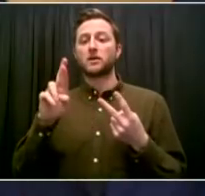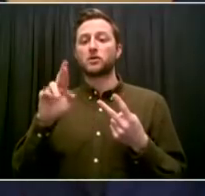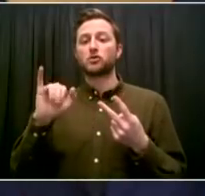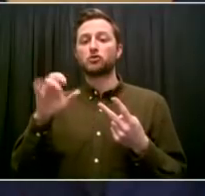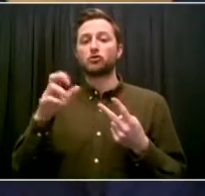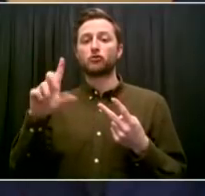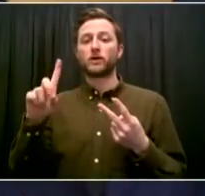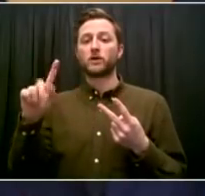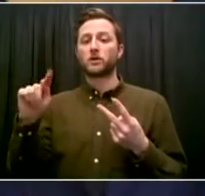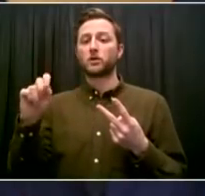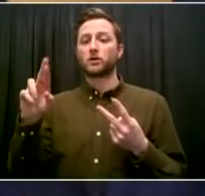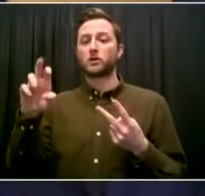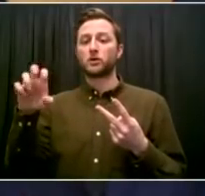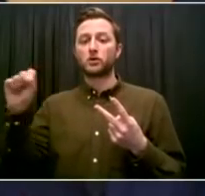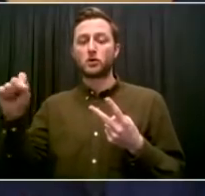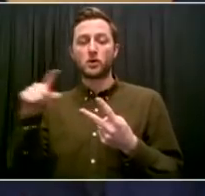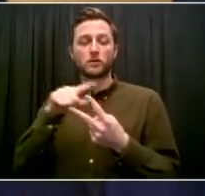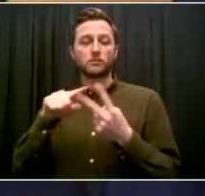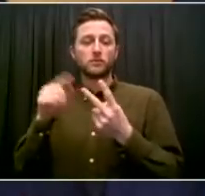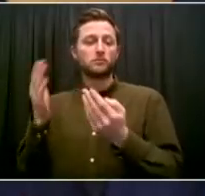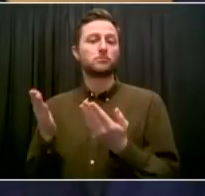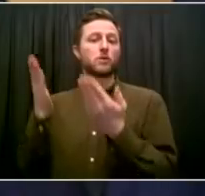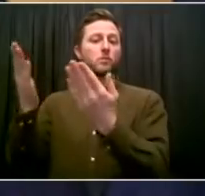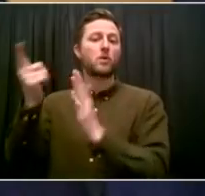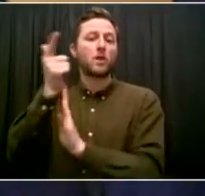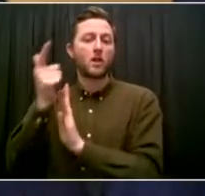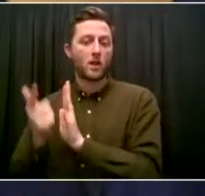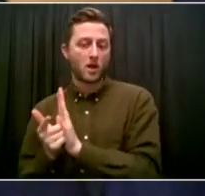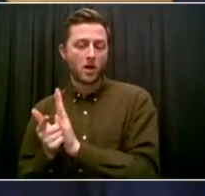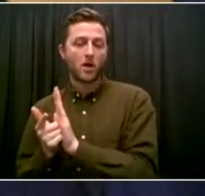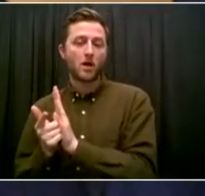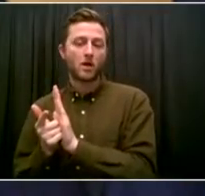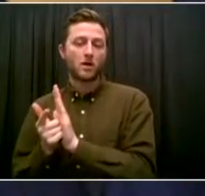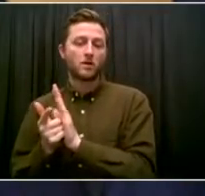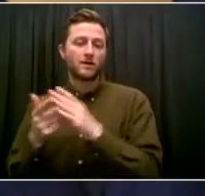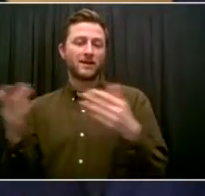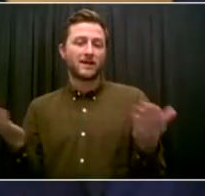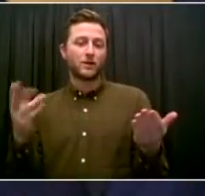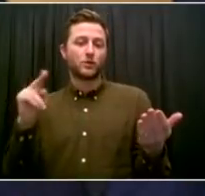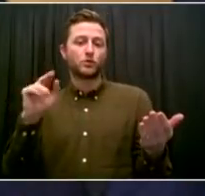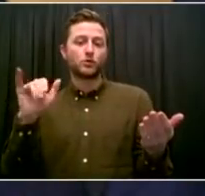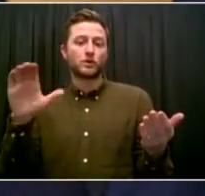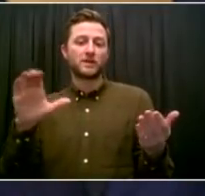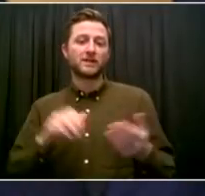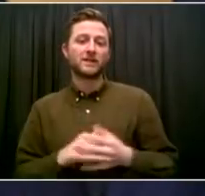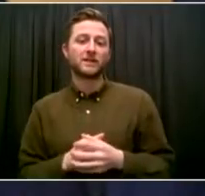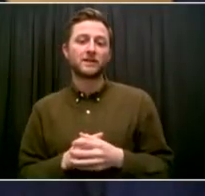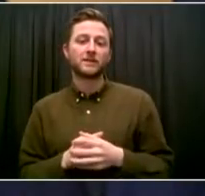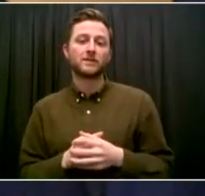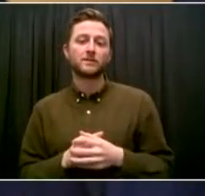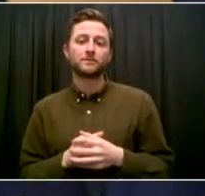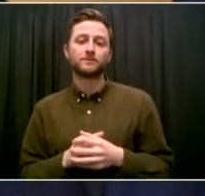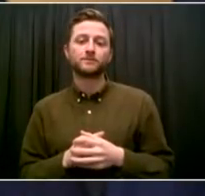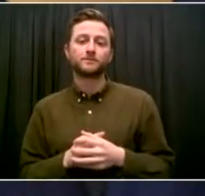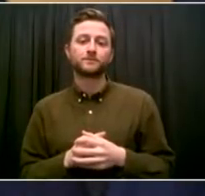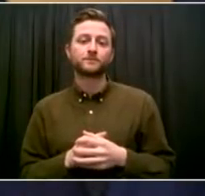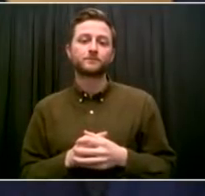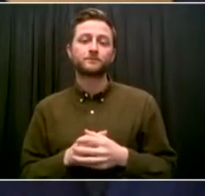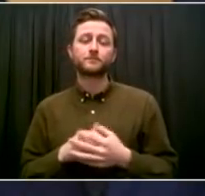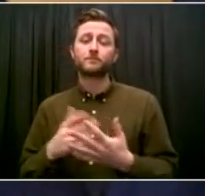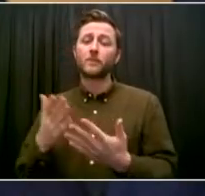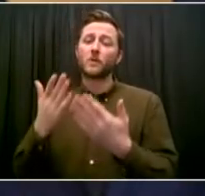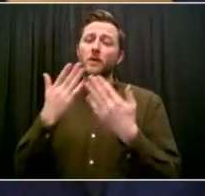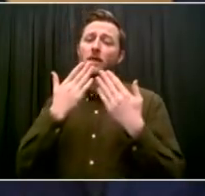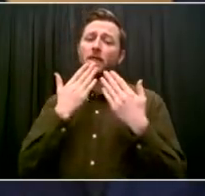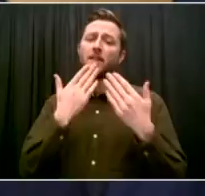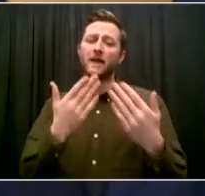also introduced here in the city when he was a city council person. And we are thankful for the response from